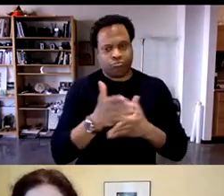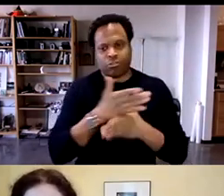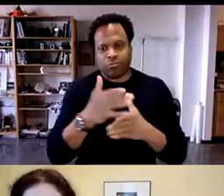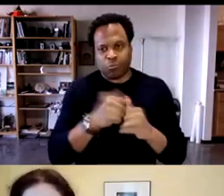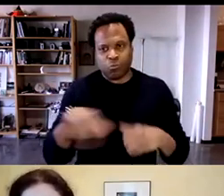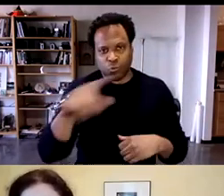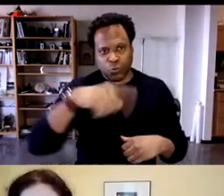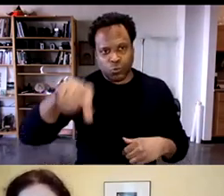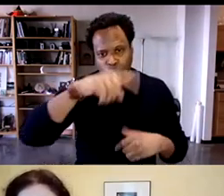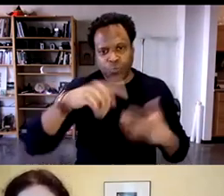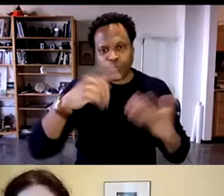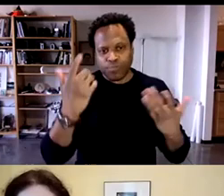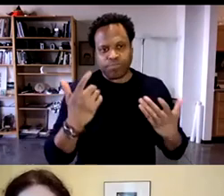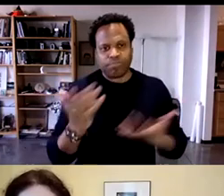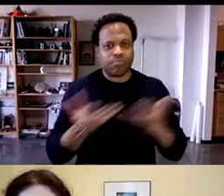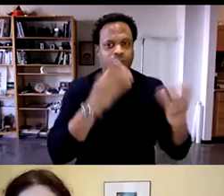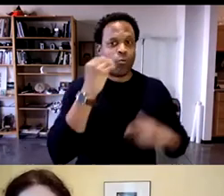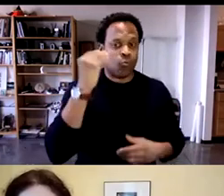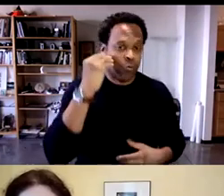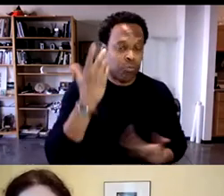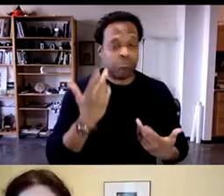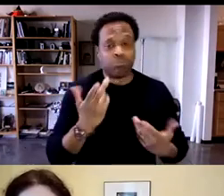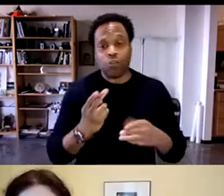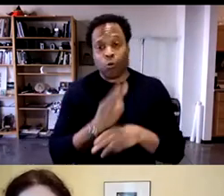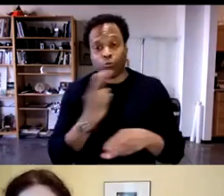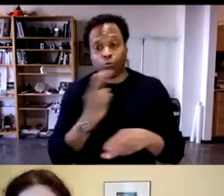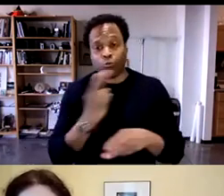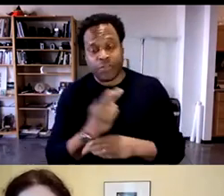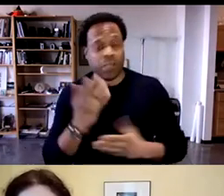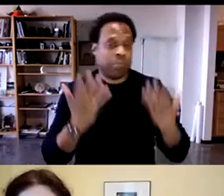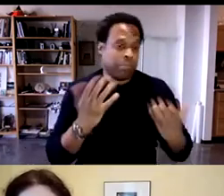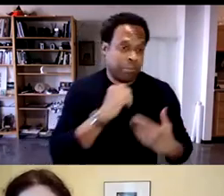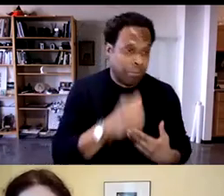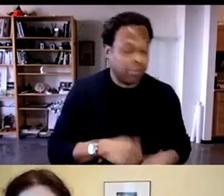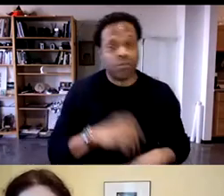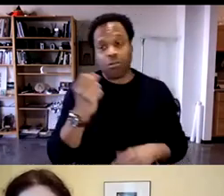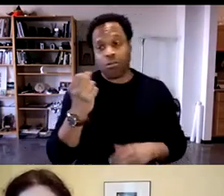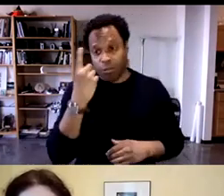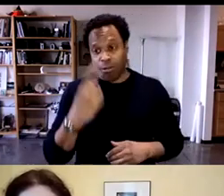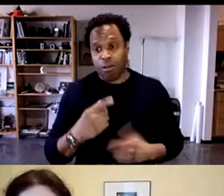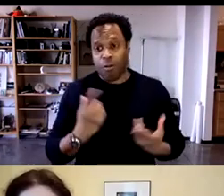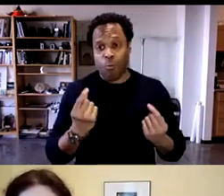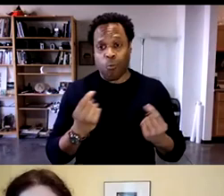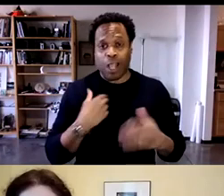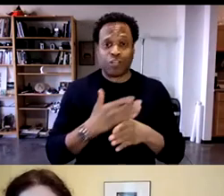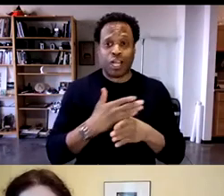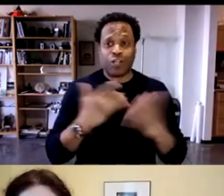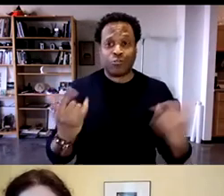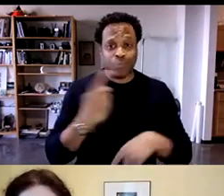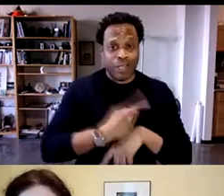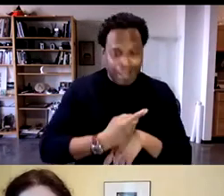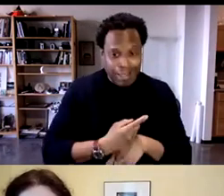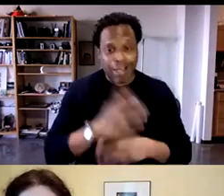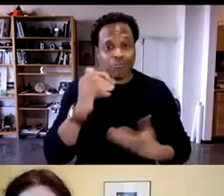Right now, I'd like to share information with you that you can use at home, maybe or